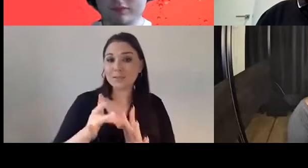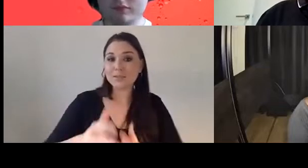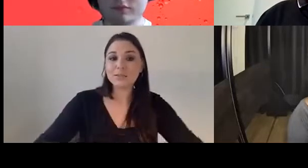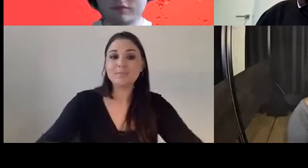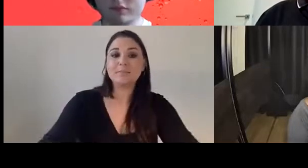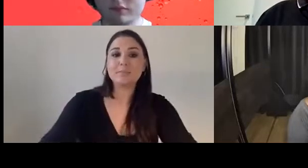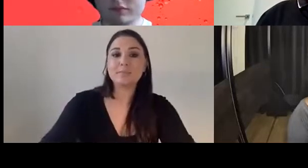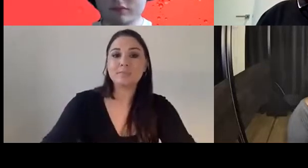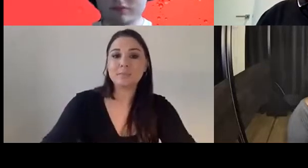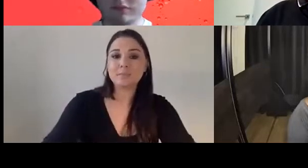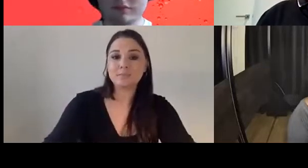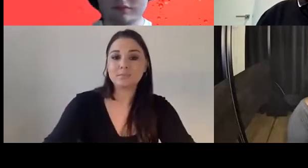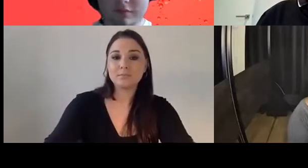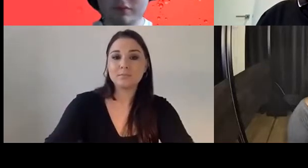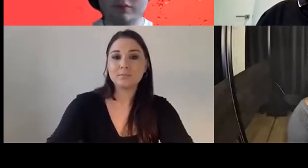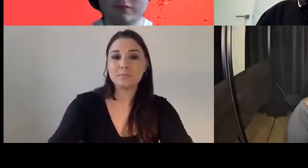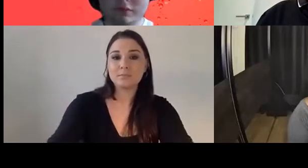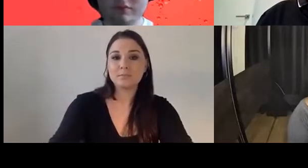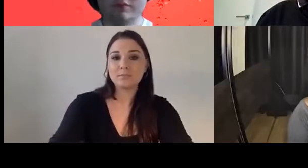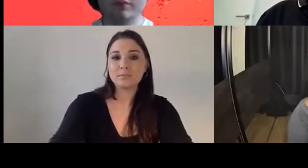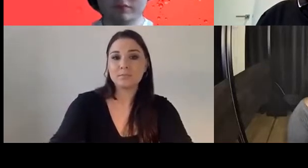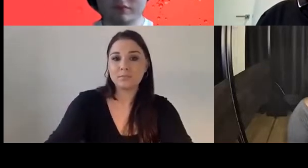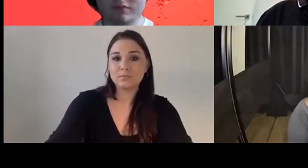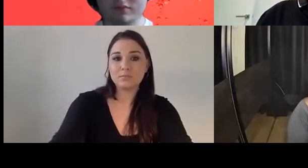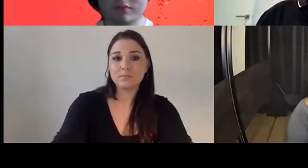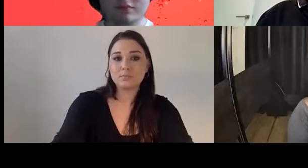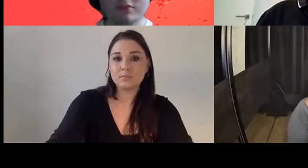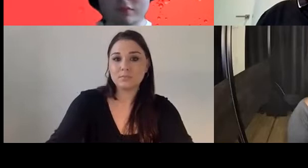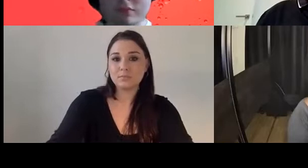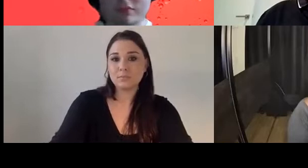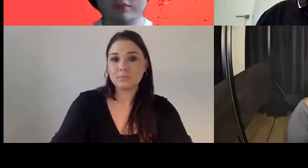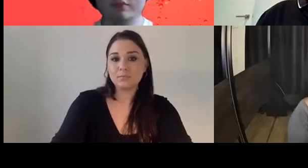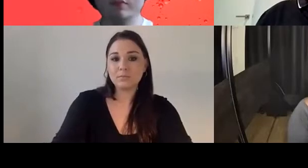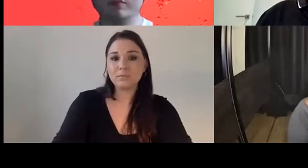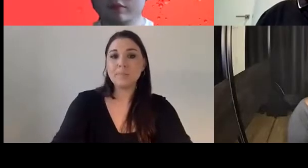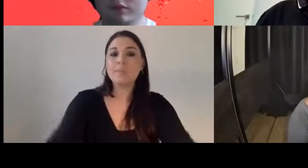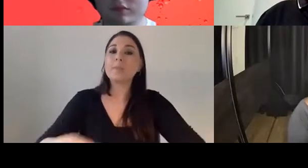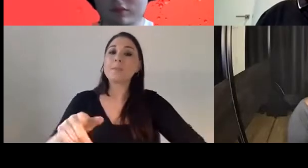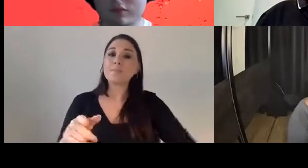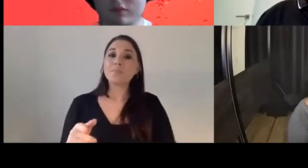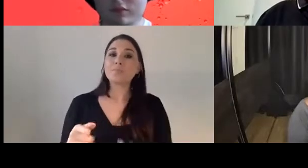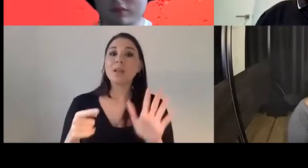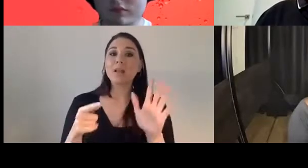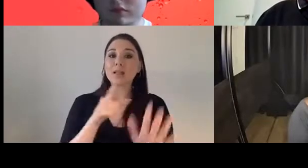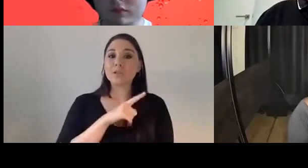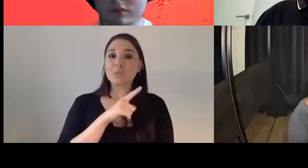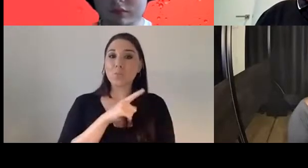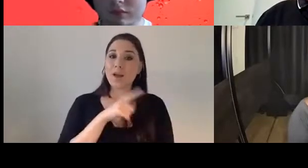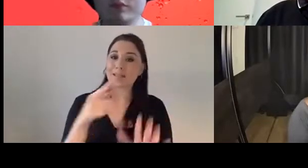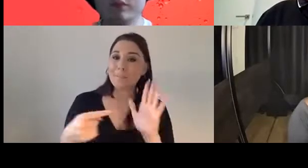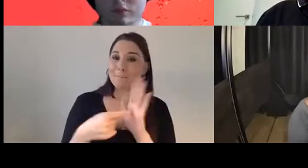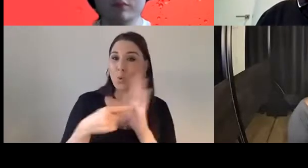with, clashes. And I think that's why it's particularly important to focus more on the user